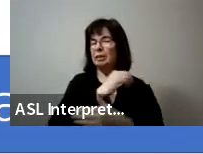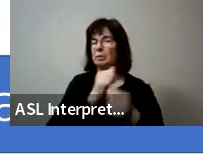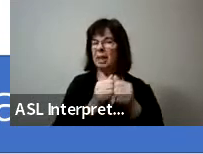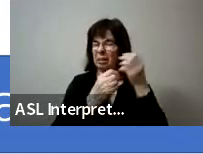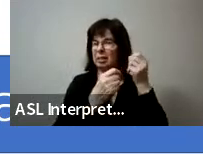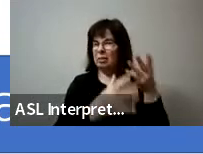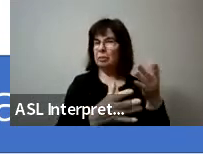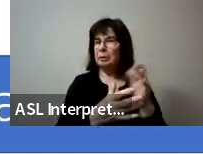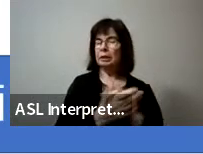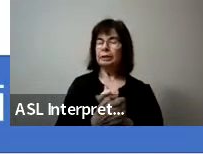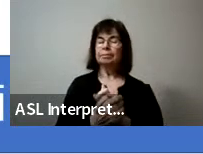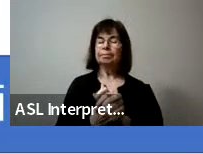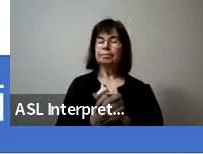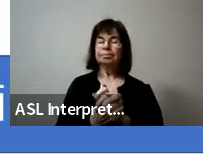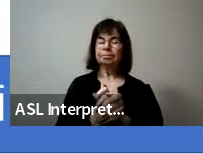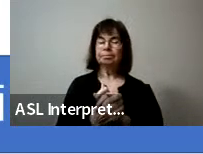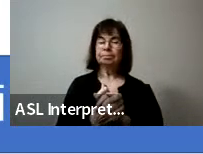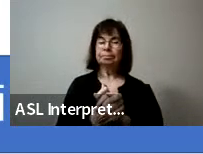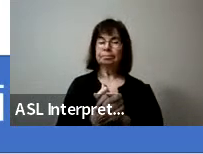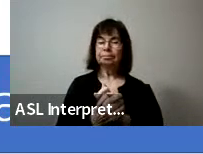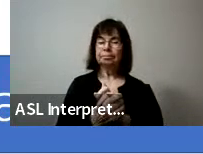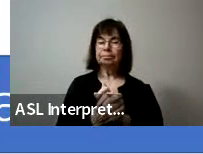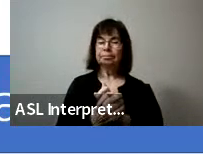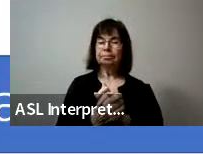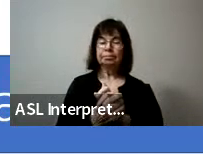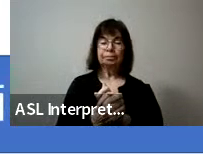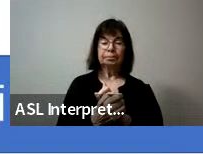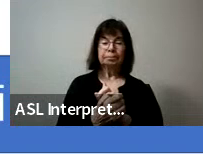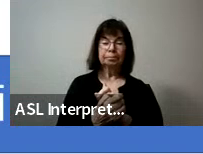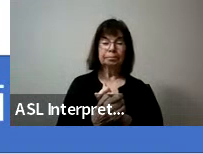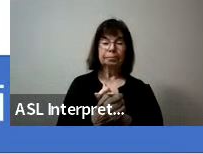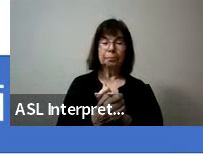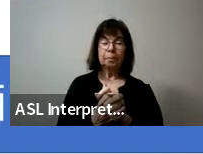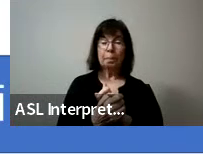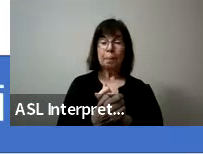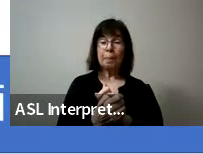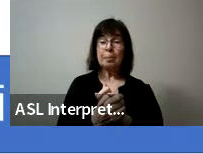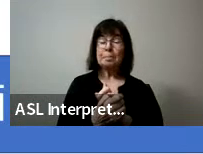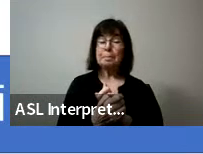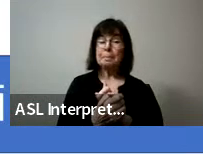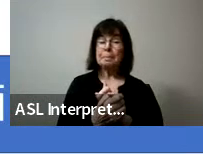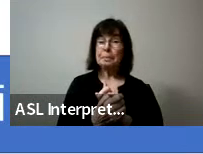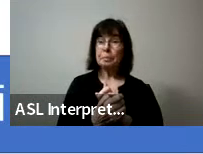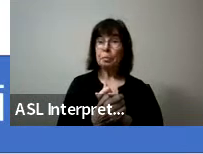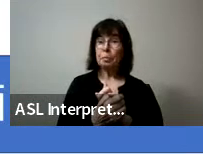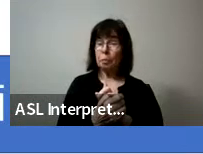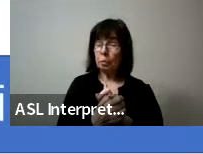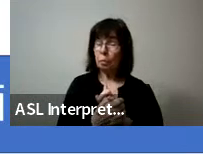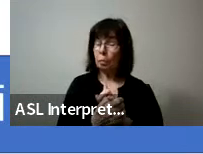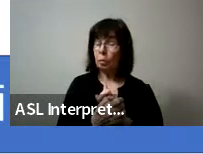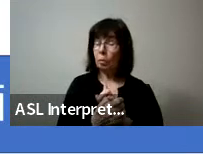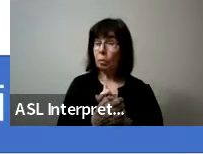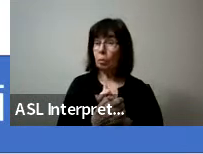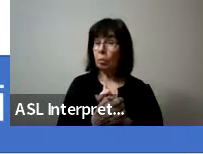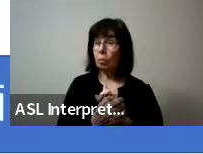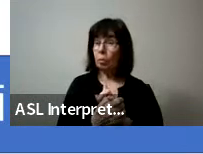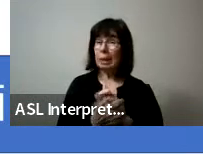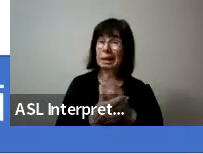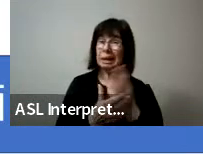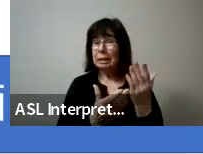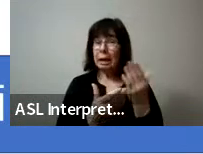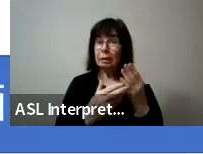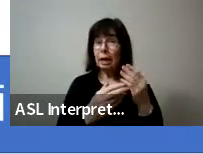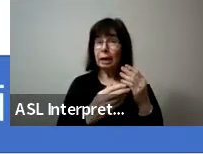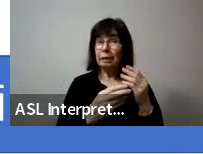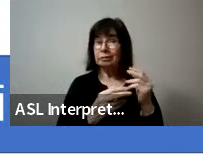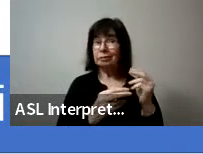Sorry, moving on. And so with that, in order to kind of mitigate